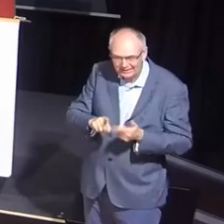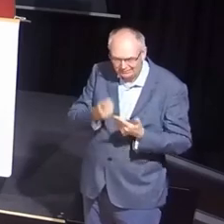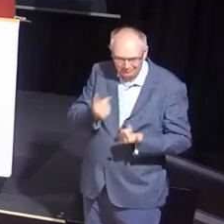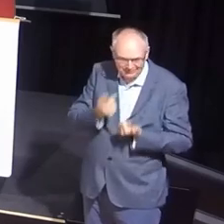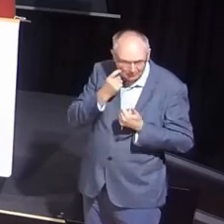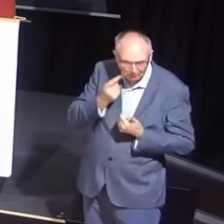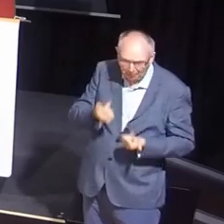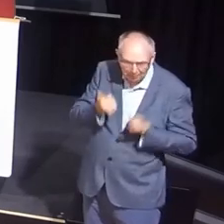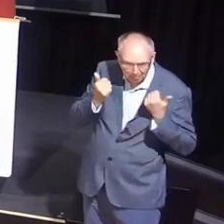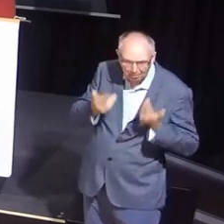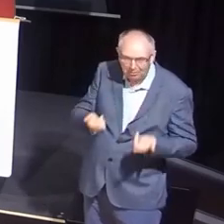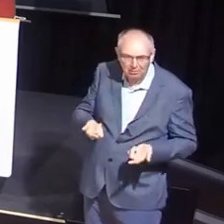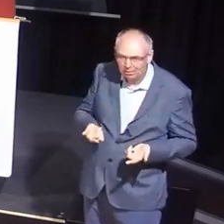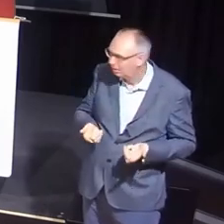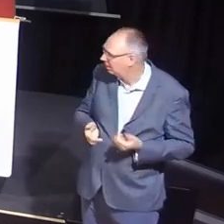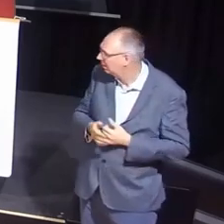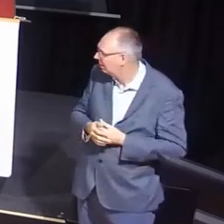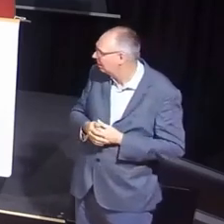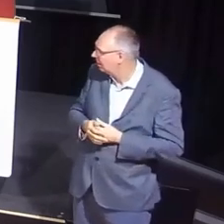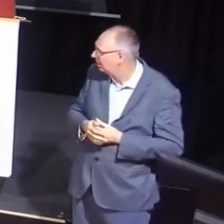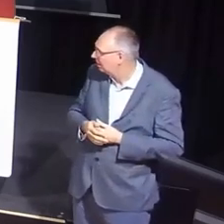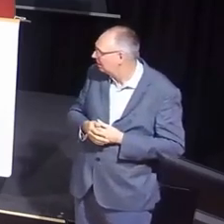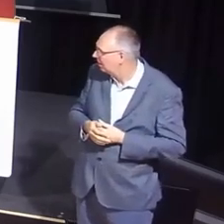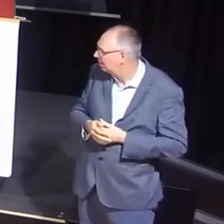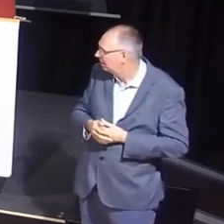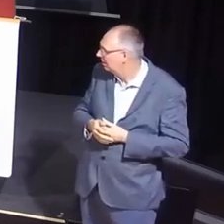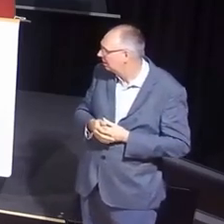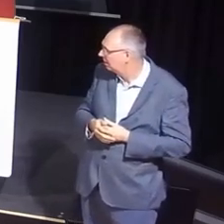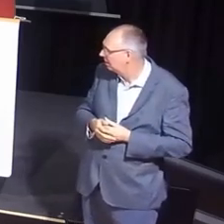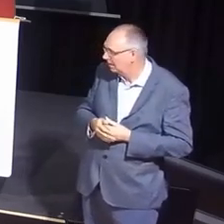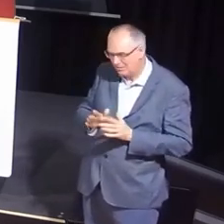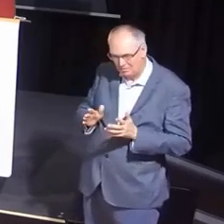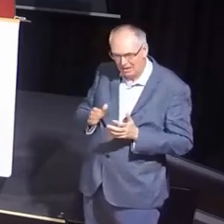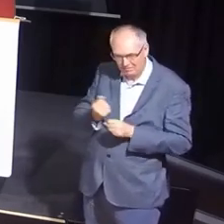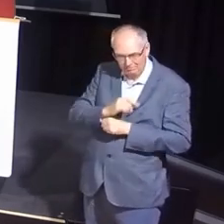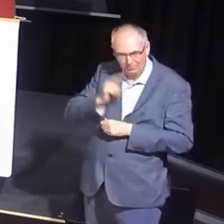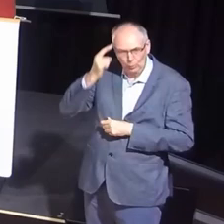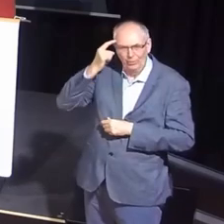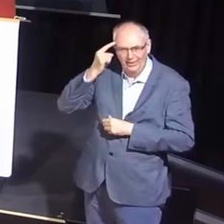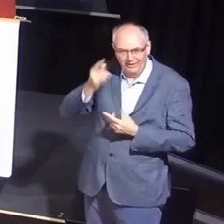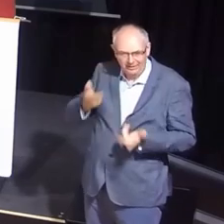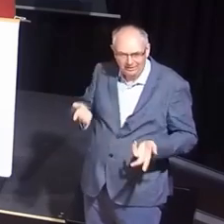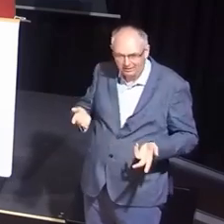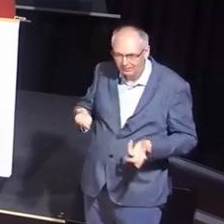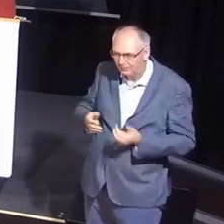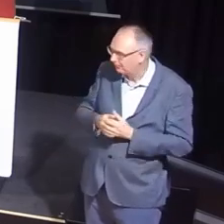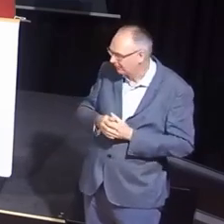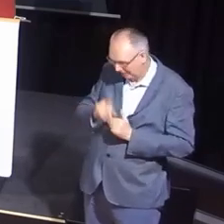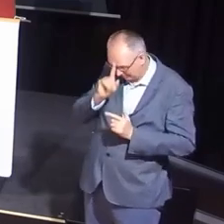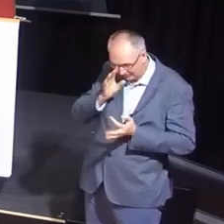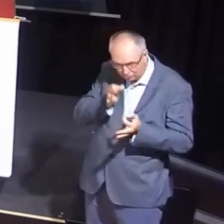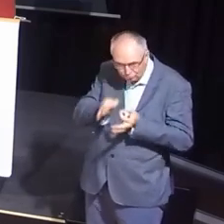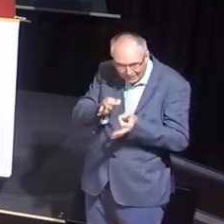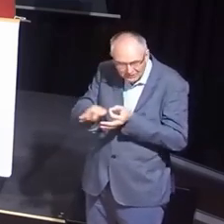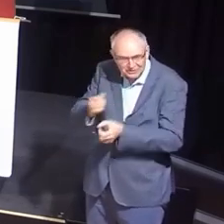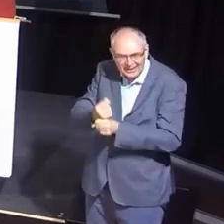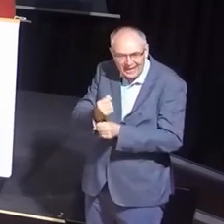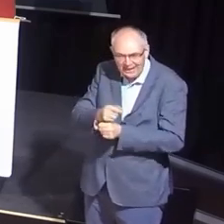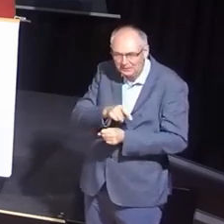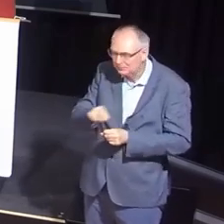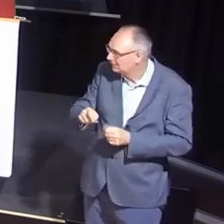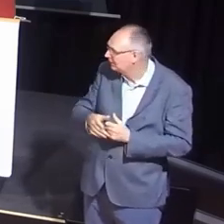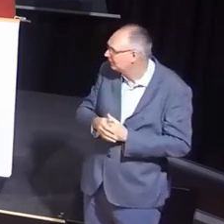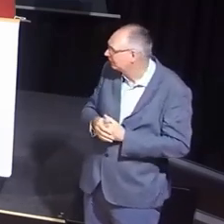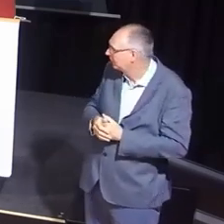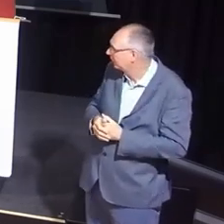a really sociable game as well, so which you can come through, but it actually makes you think much more strategically and things. So when there's